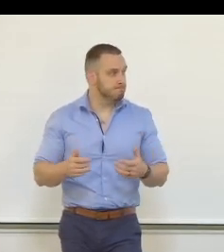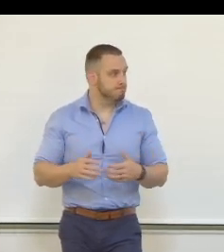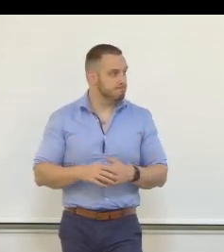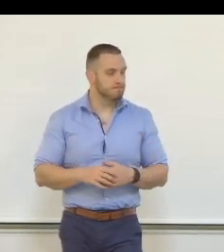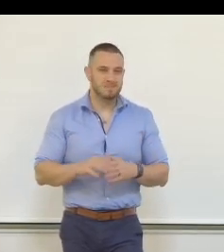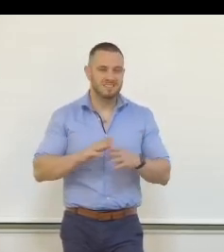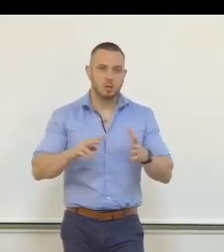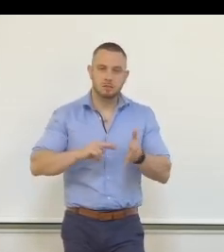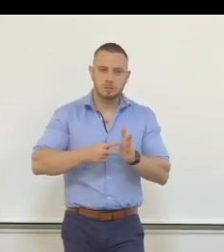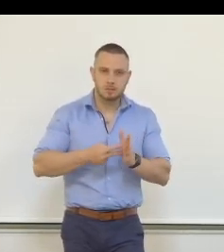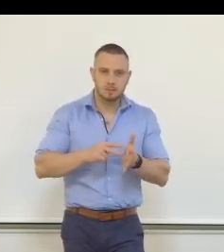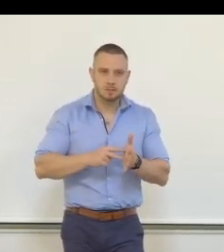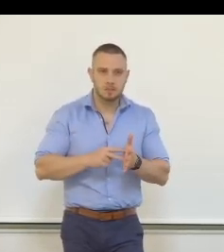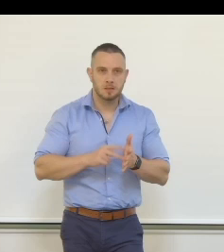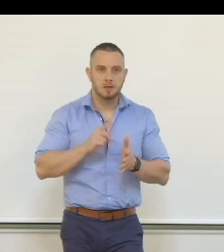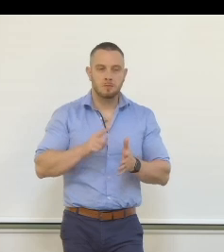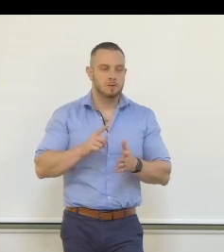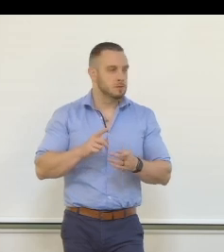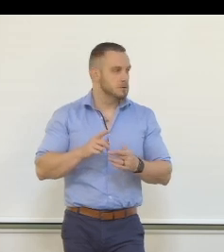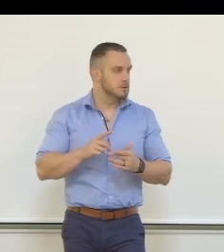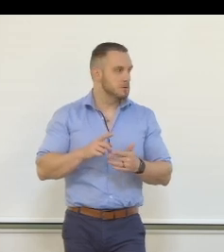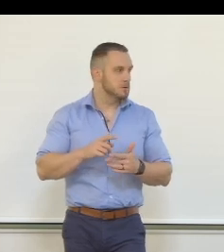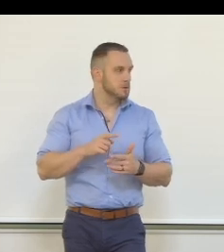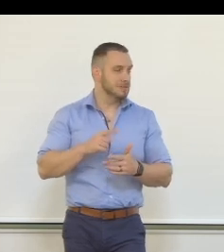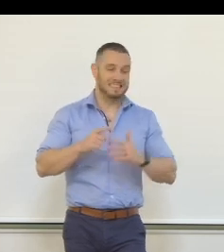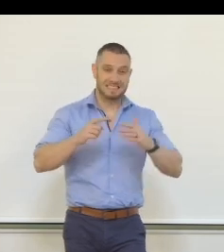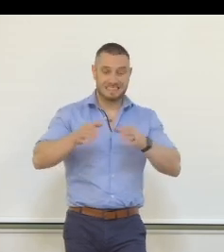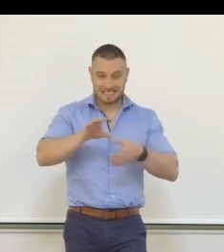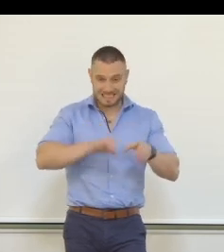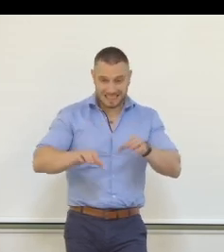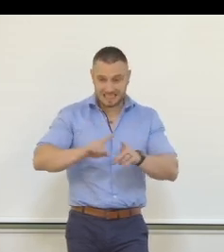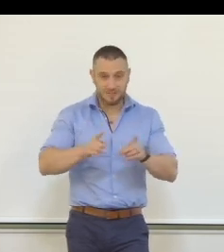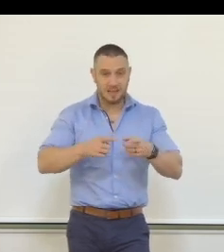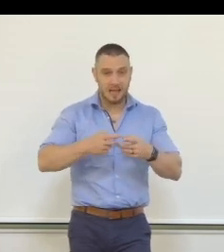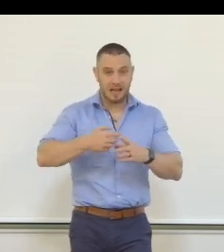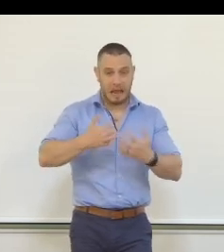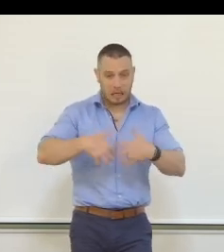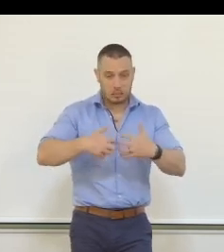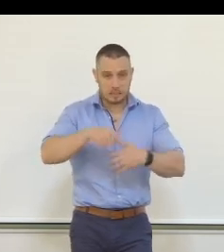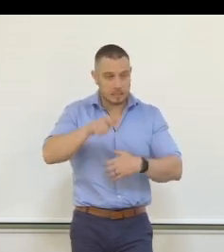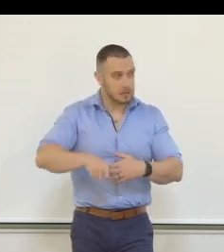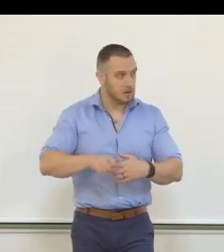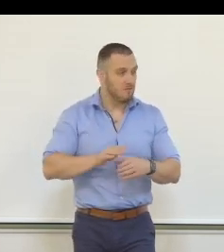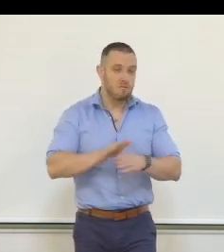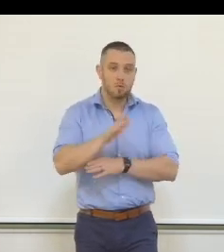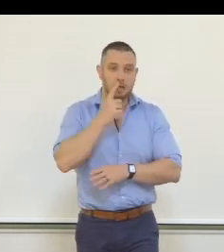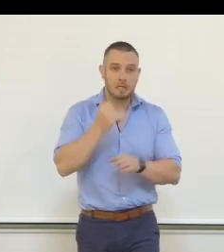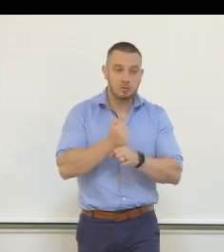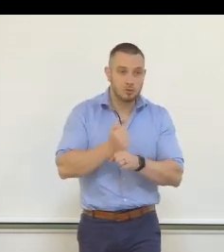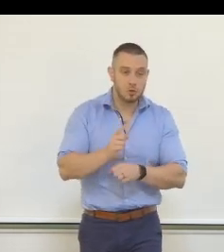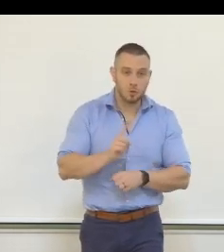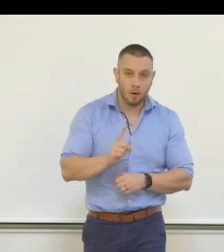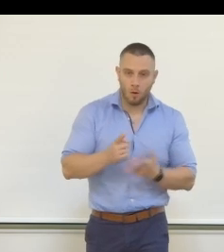not an institute, but a huge consortium, material sciences and process engineers. They were also thinking about what could we do in the future. What are major